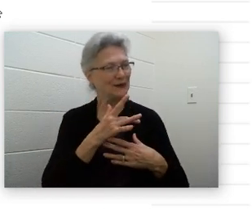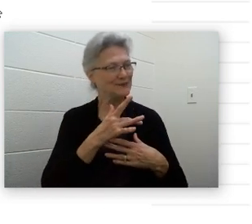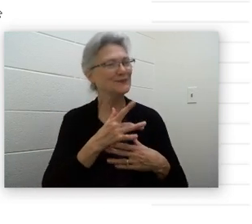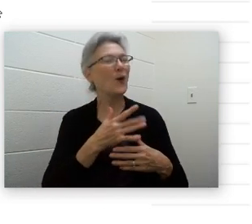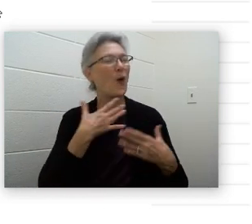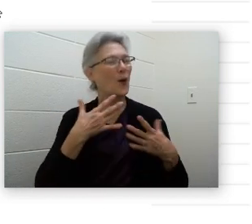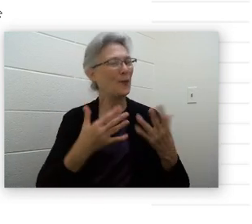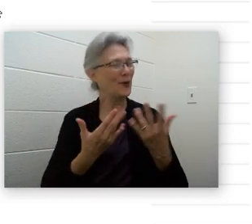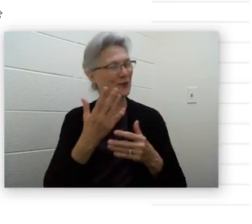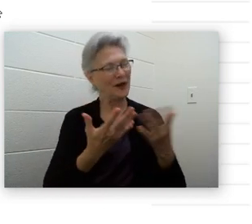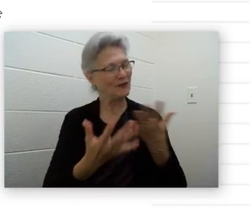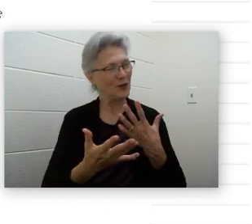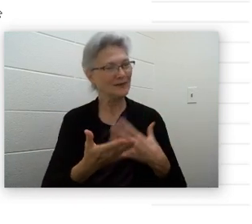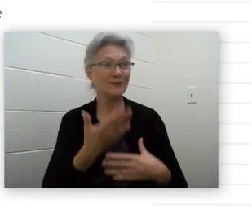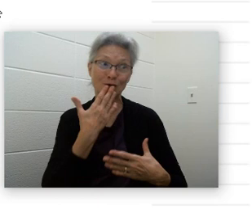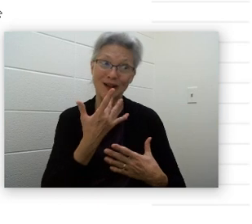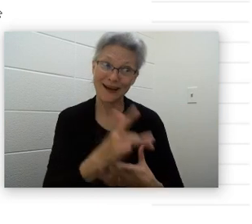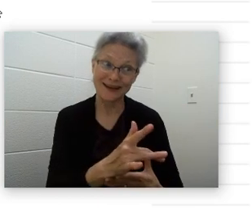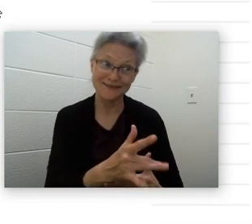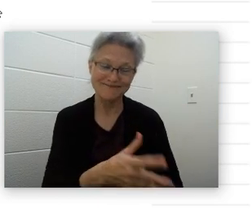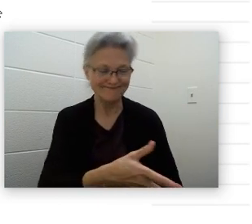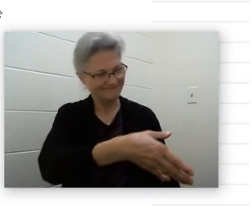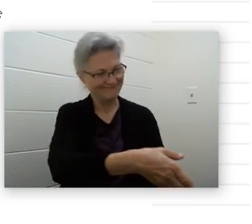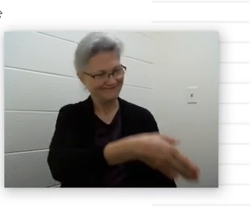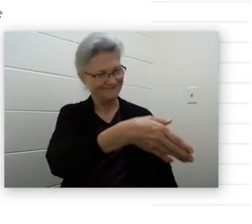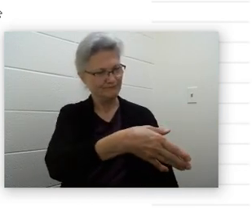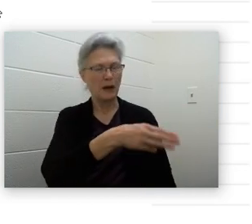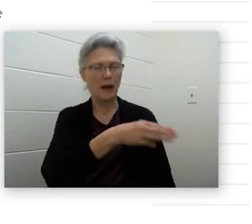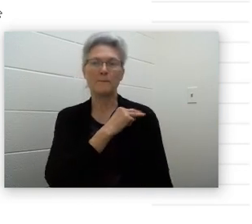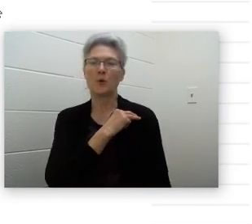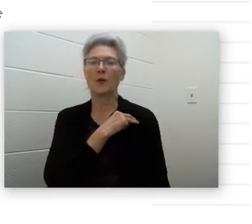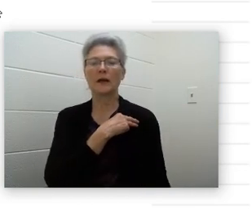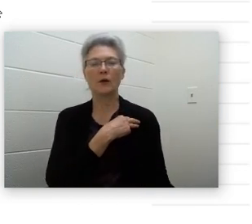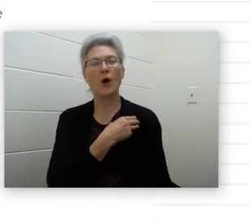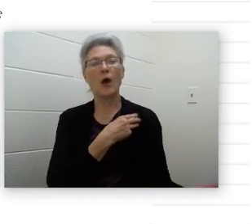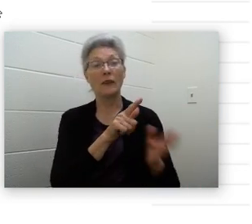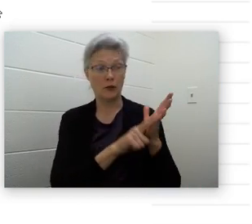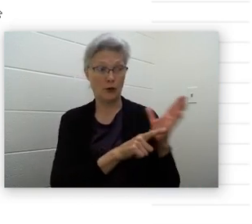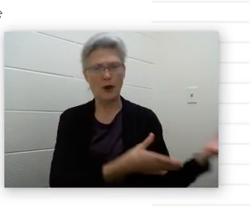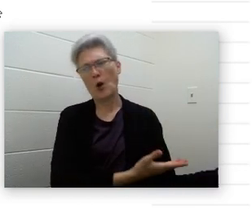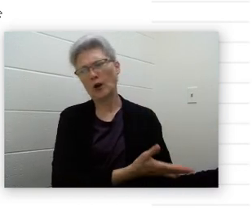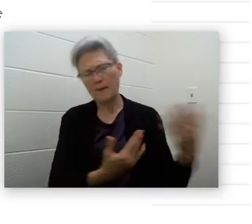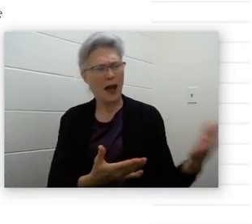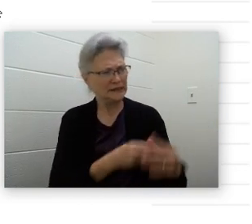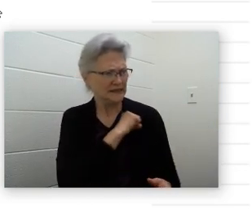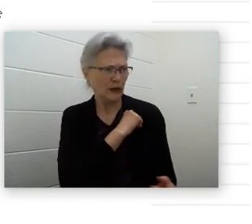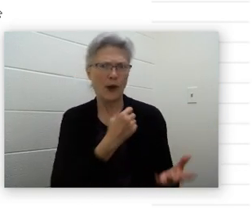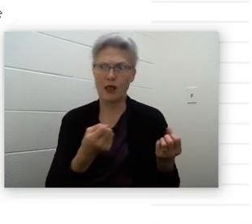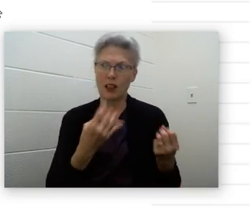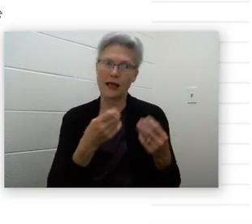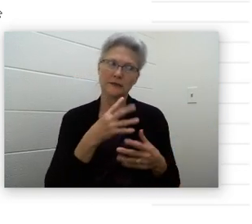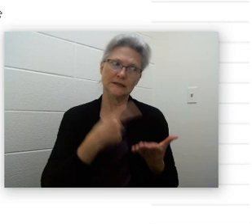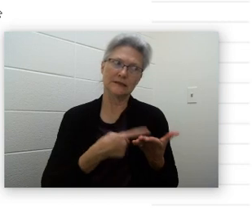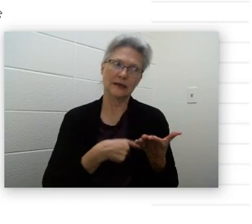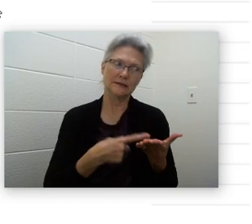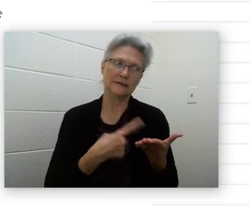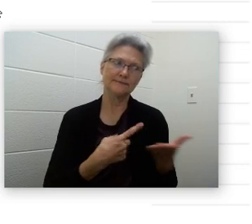Stanley. He reached out his hand to shake, but Miss Marengo hurried Stanley away. Come on, Stanley, she said. We have a lot to talk